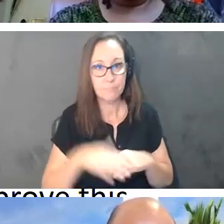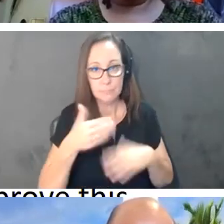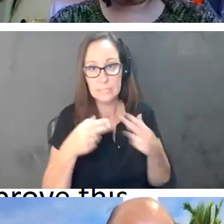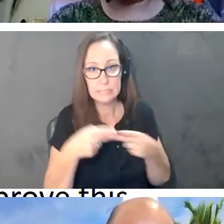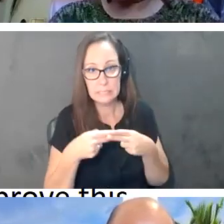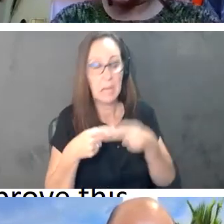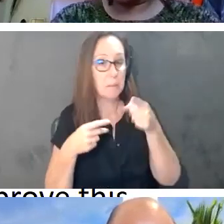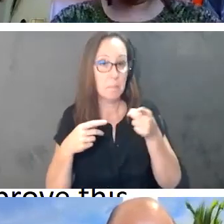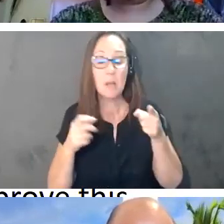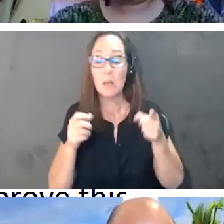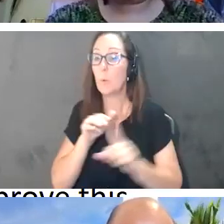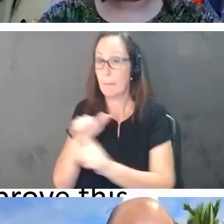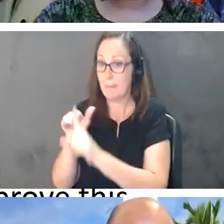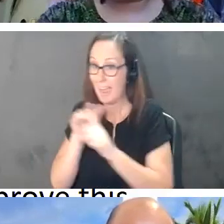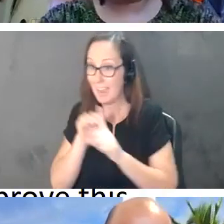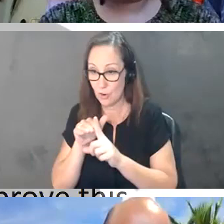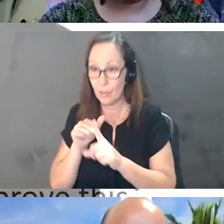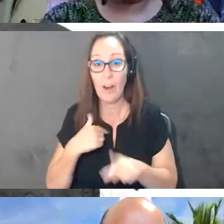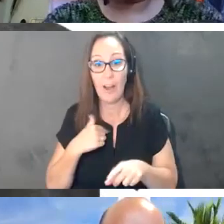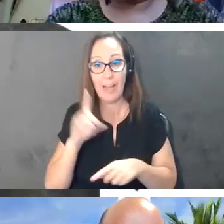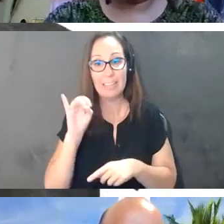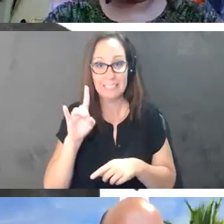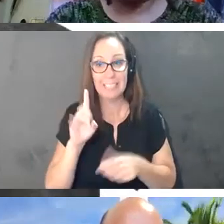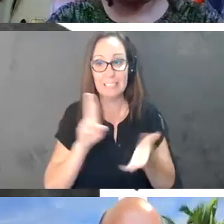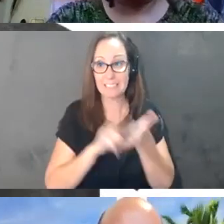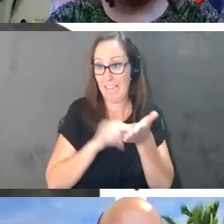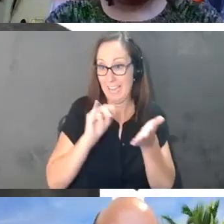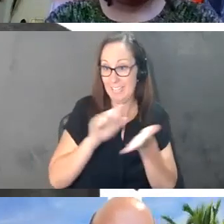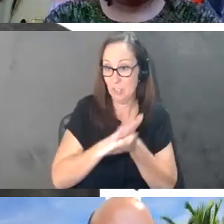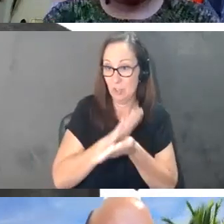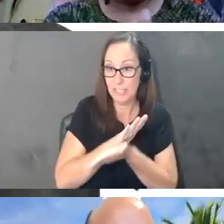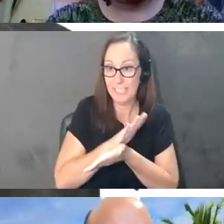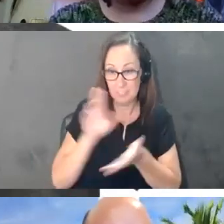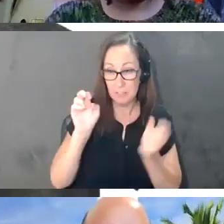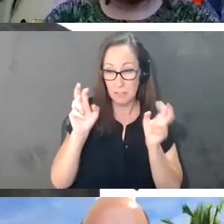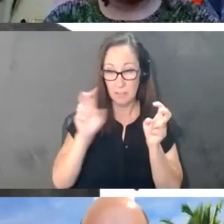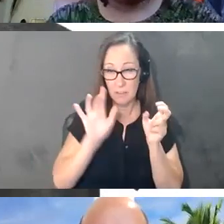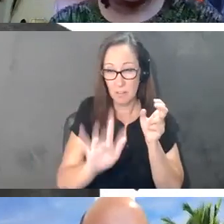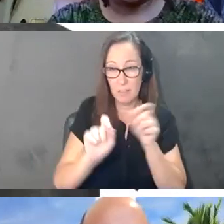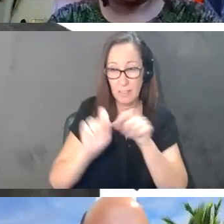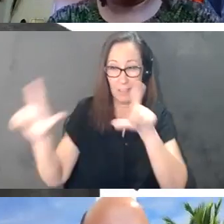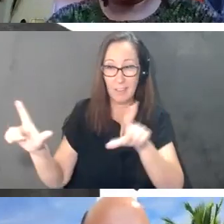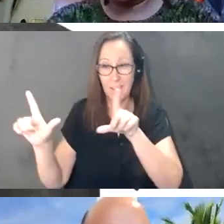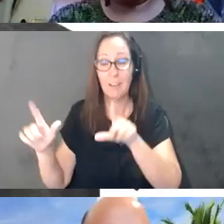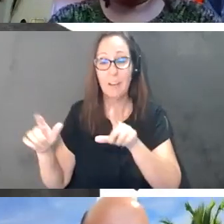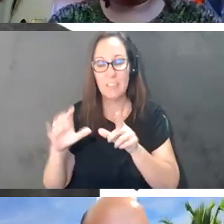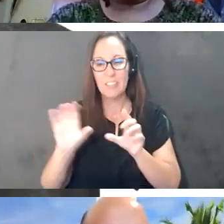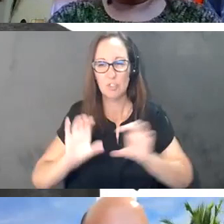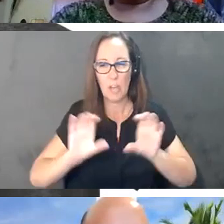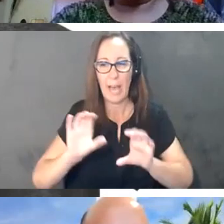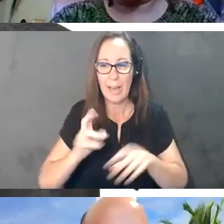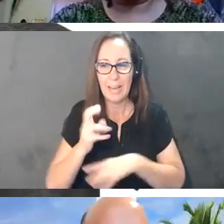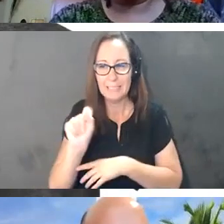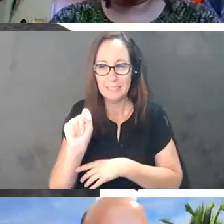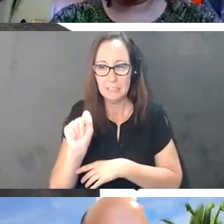And so as a reminder, I did put a sign-in sheet in the chat because in this slide here, this sign-in sheet will